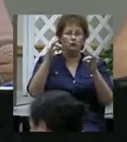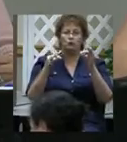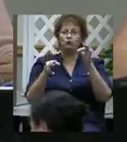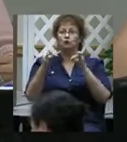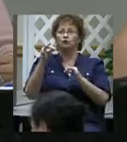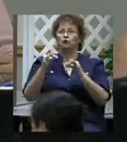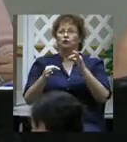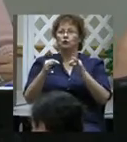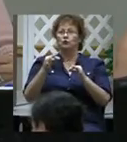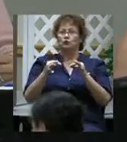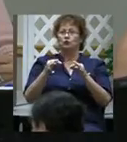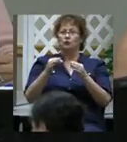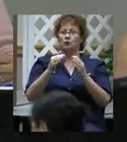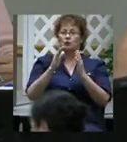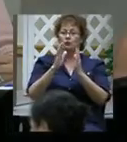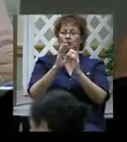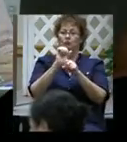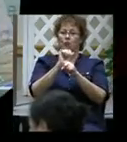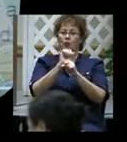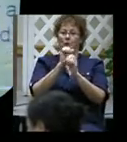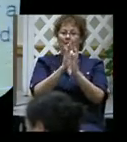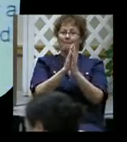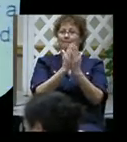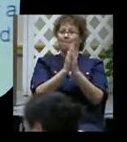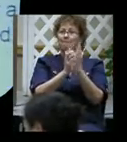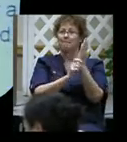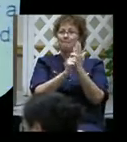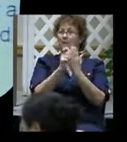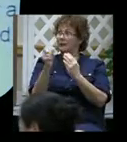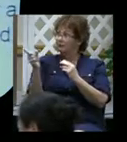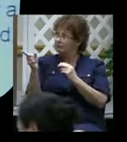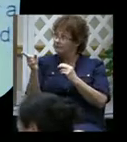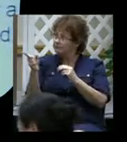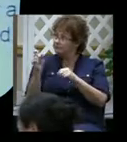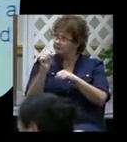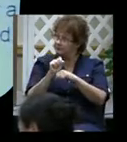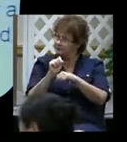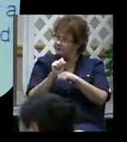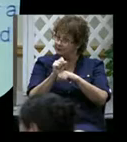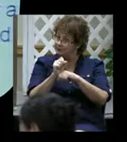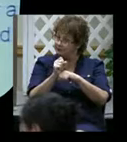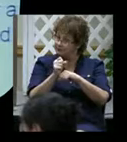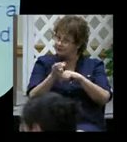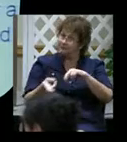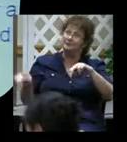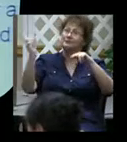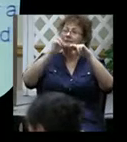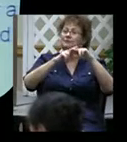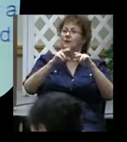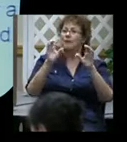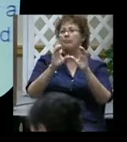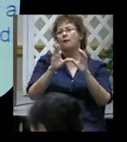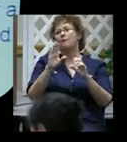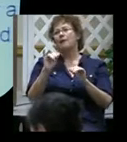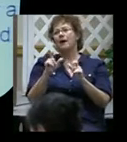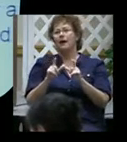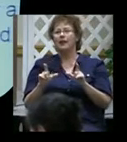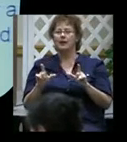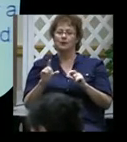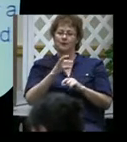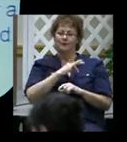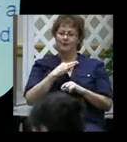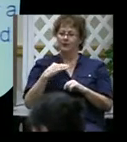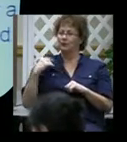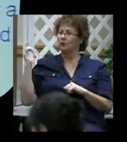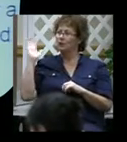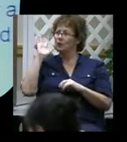Manual defines the compensation increase for bilingual personnel as follows. A certified bilingual employee shall be given